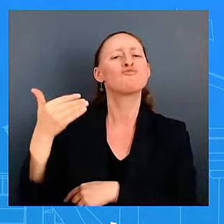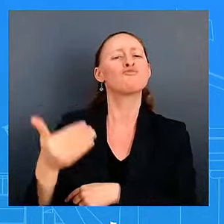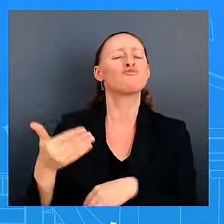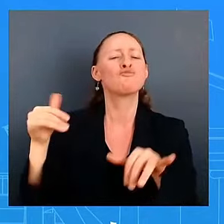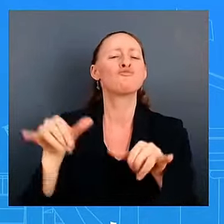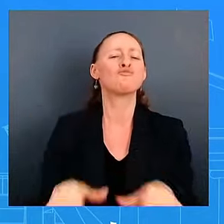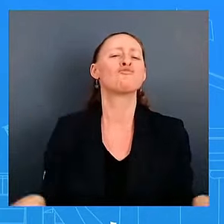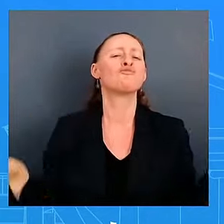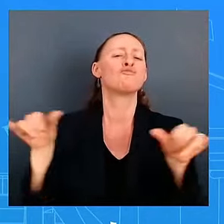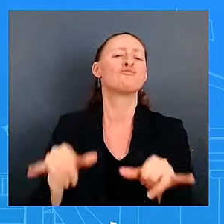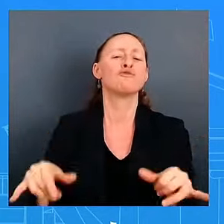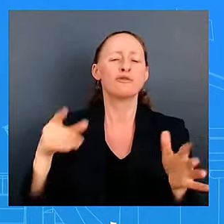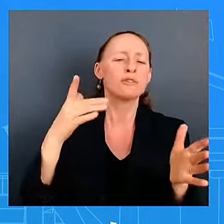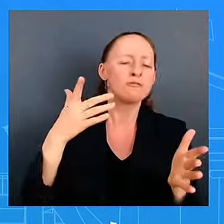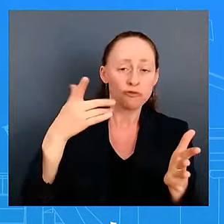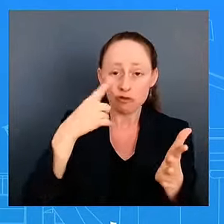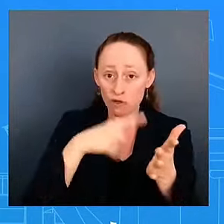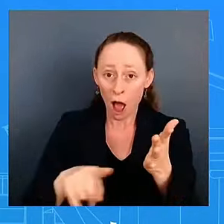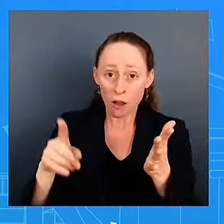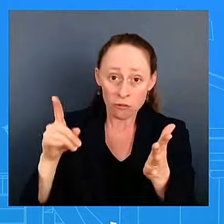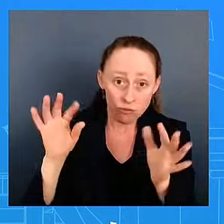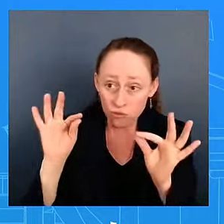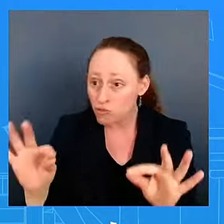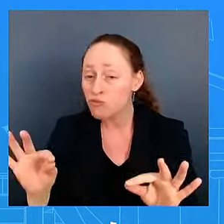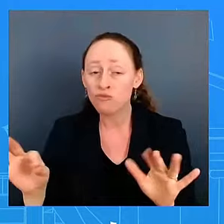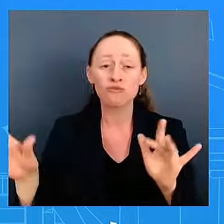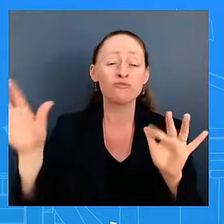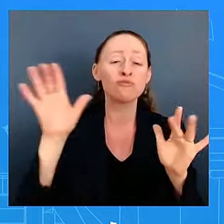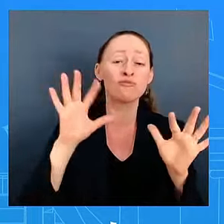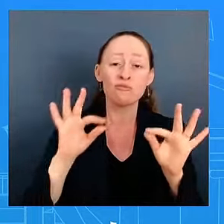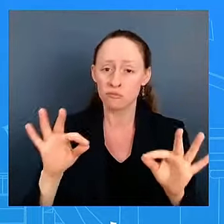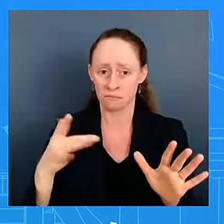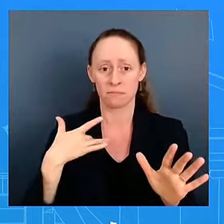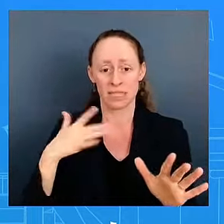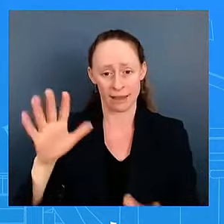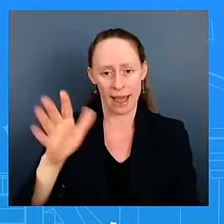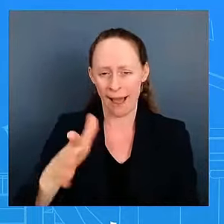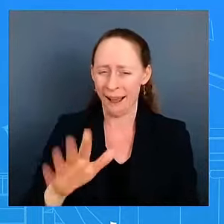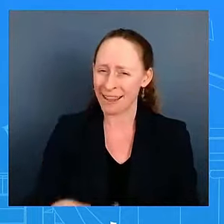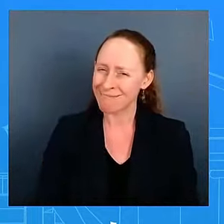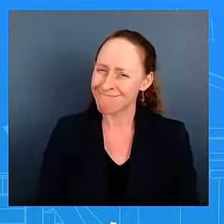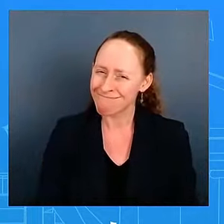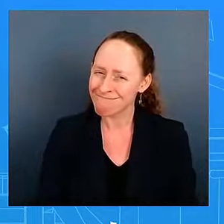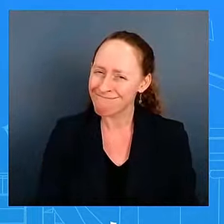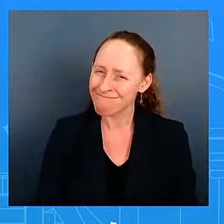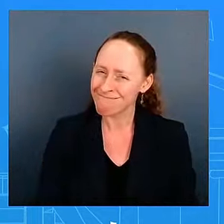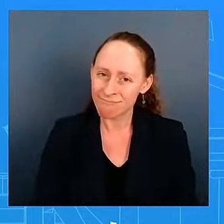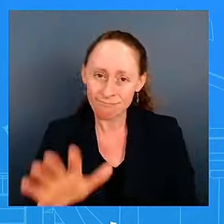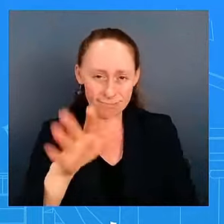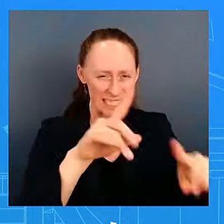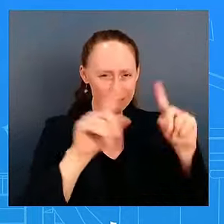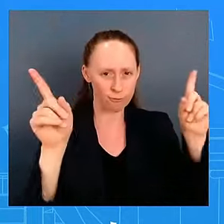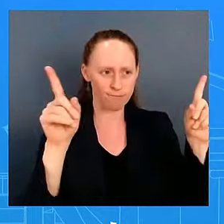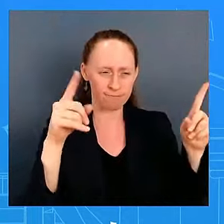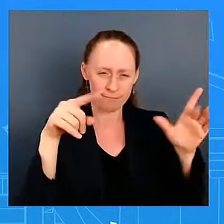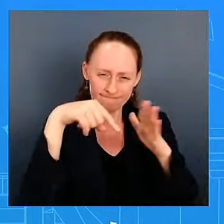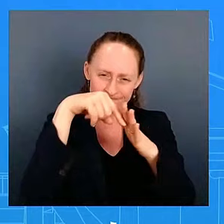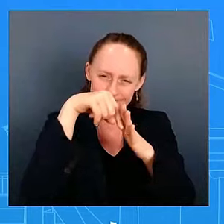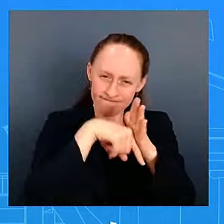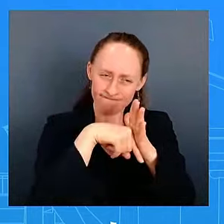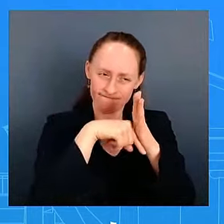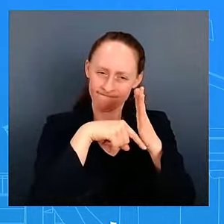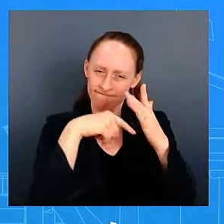check-in versus an exam. Can you elaborate on what the difference is between a